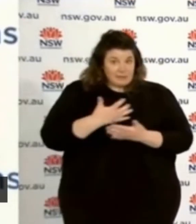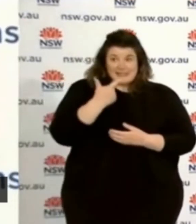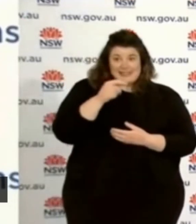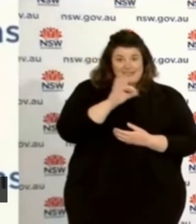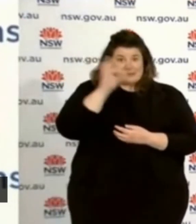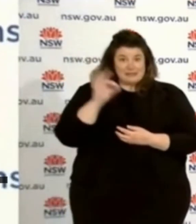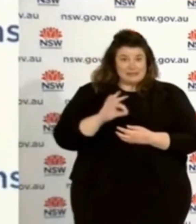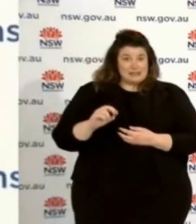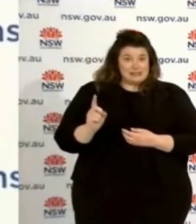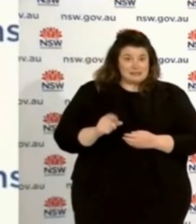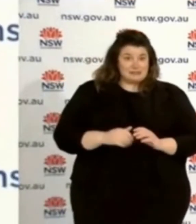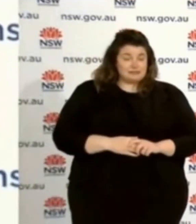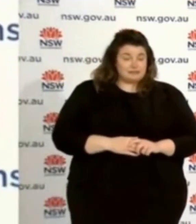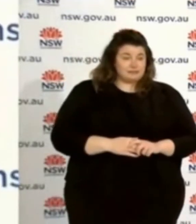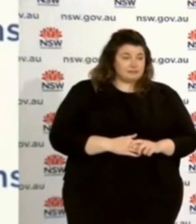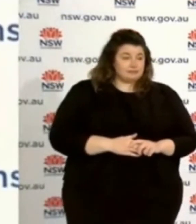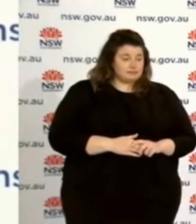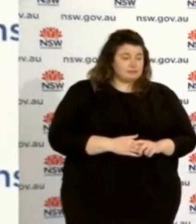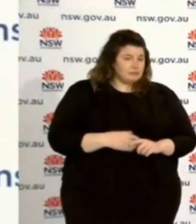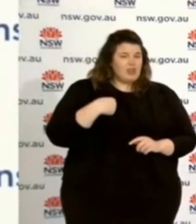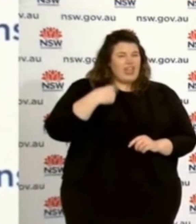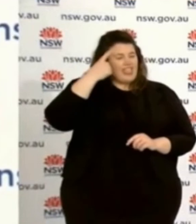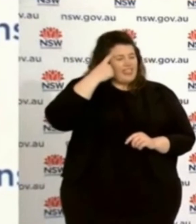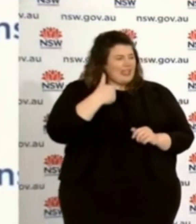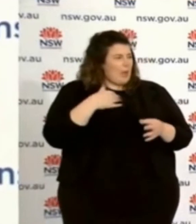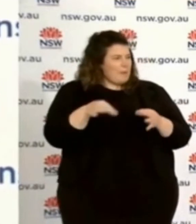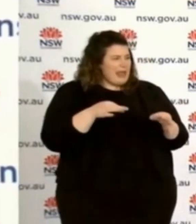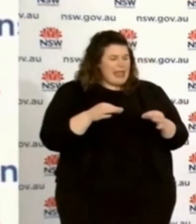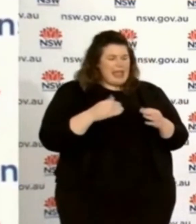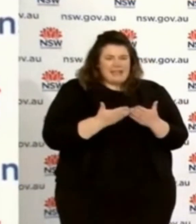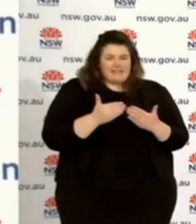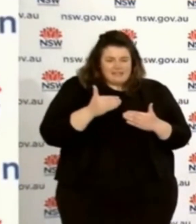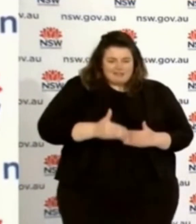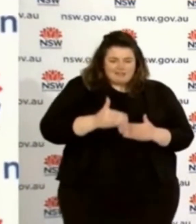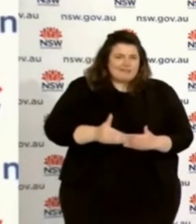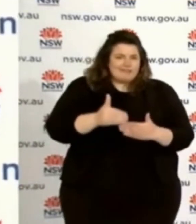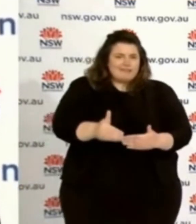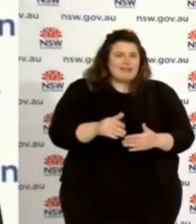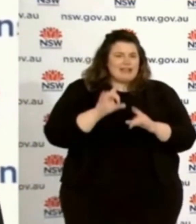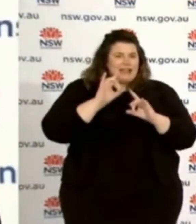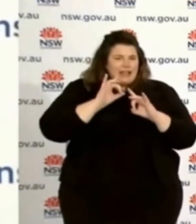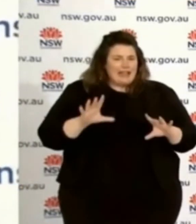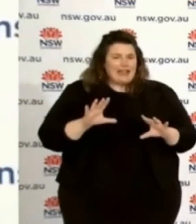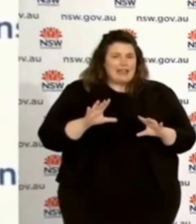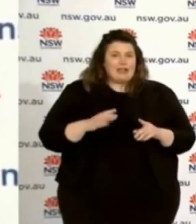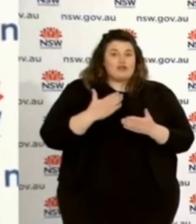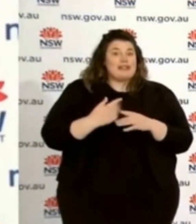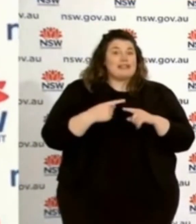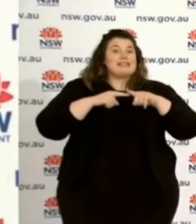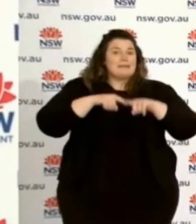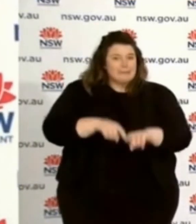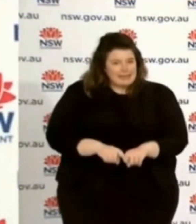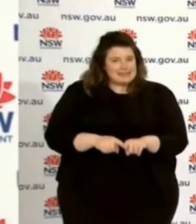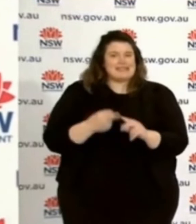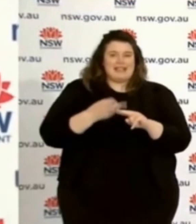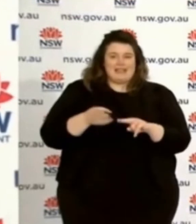the roadmap gives certainty to businesses about what it looks like. I think the Premier's been very clear that this is all contingent on